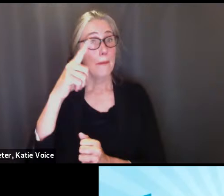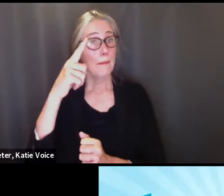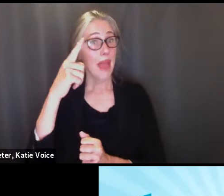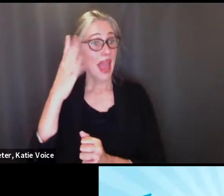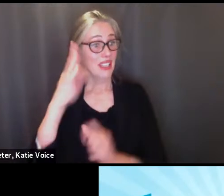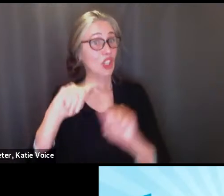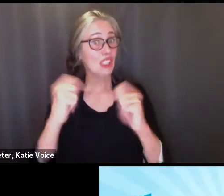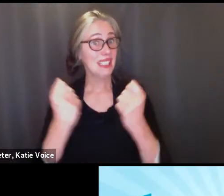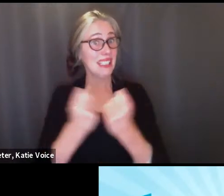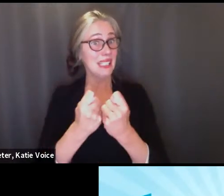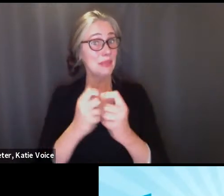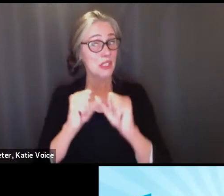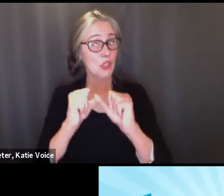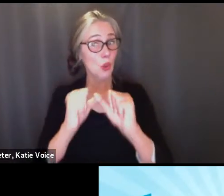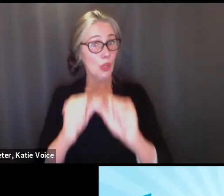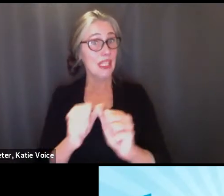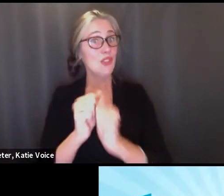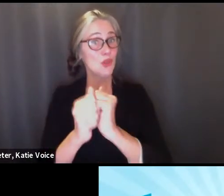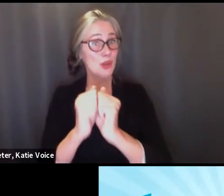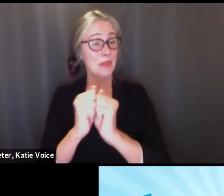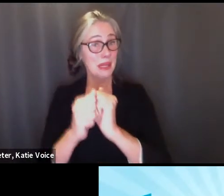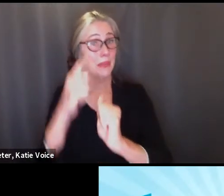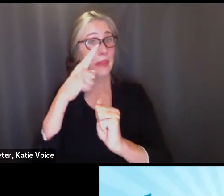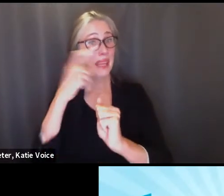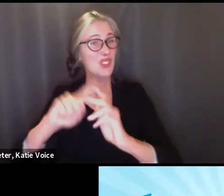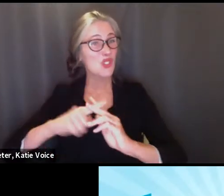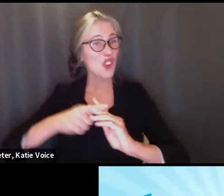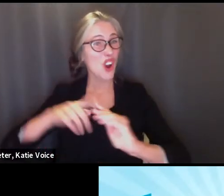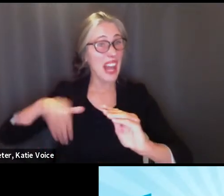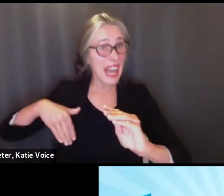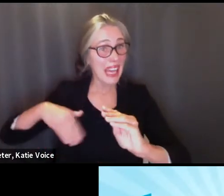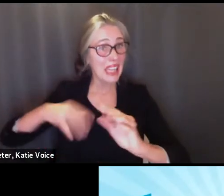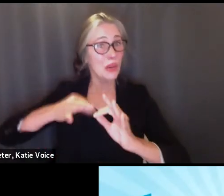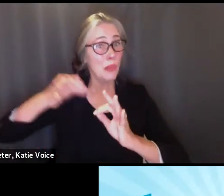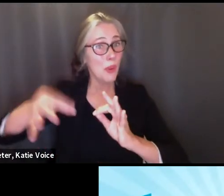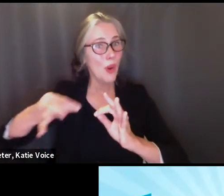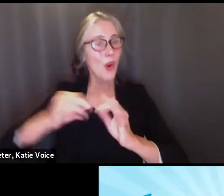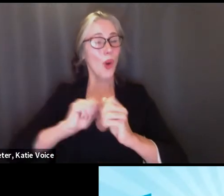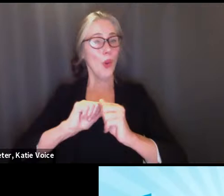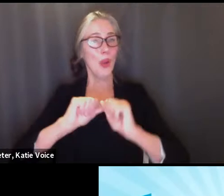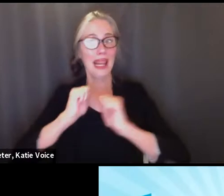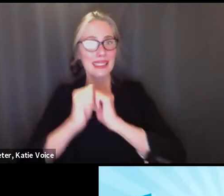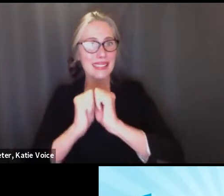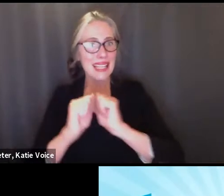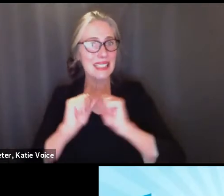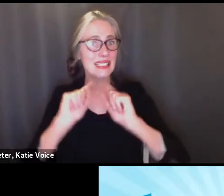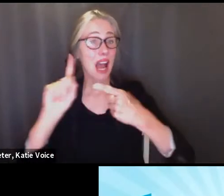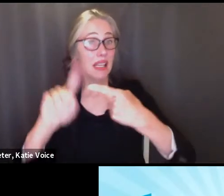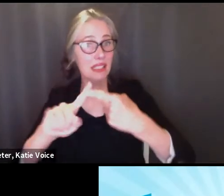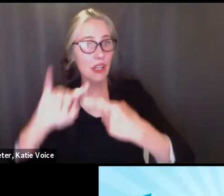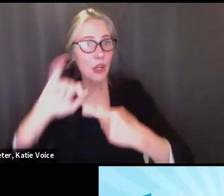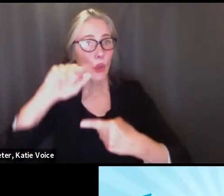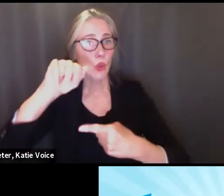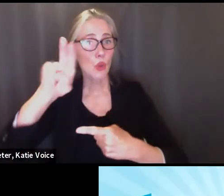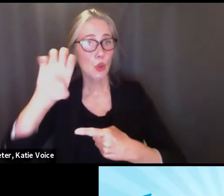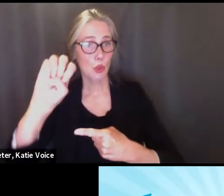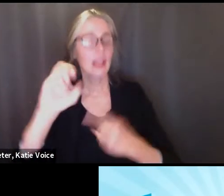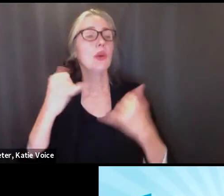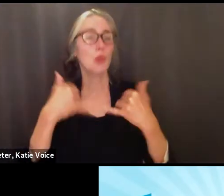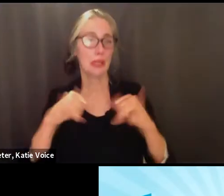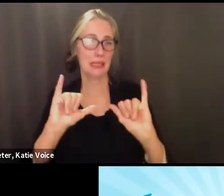to compete well into June. So we will continue to test those who need to be tested. Next